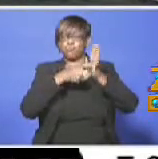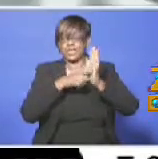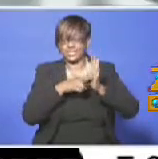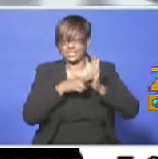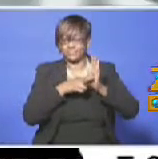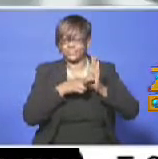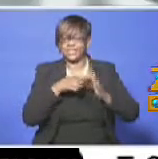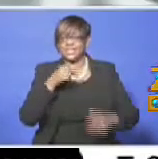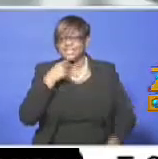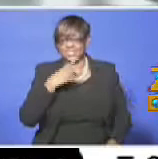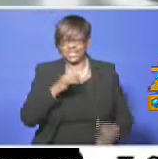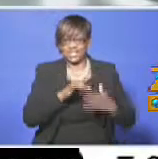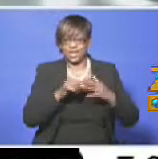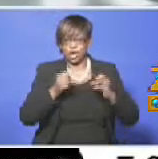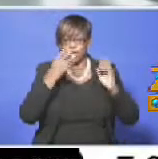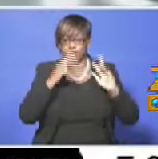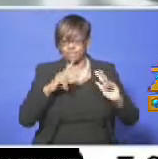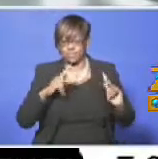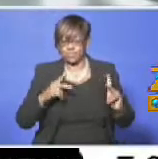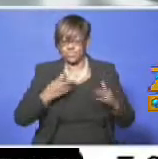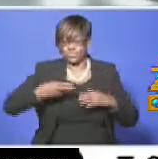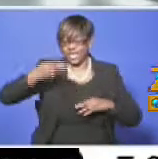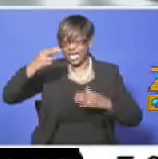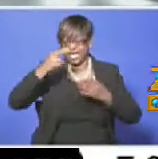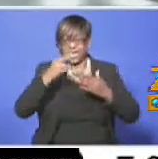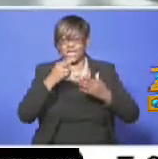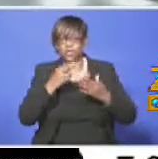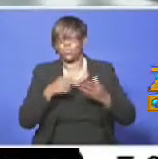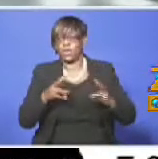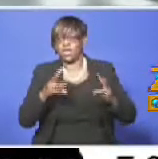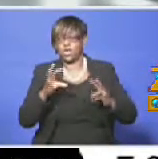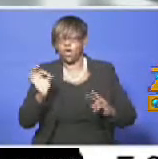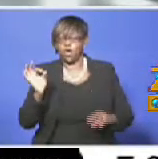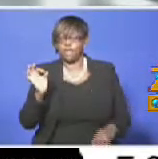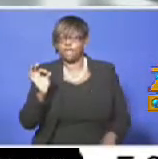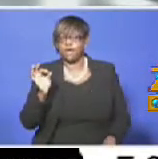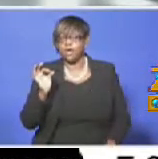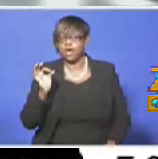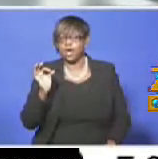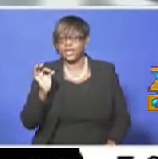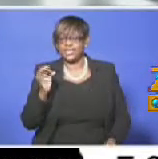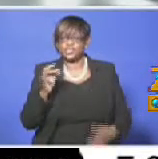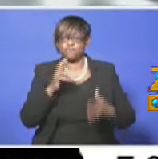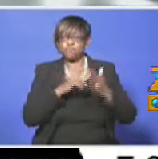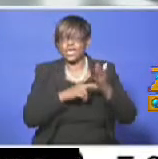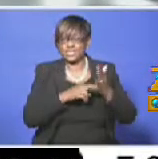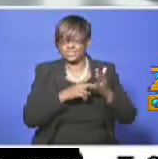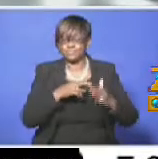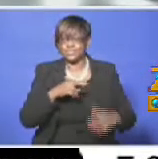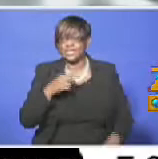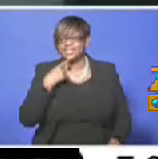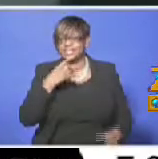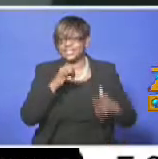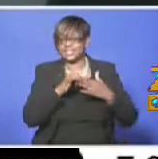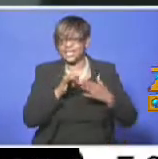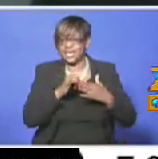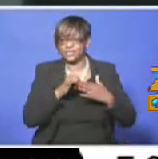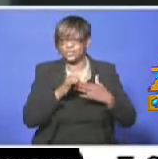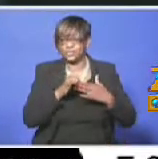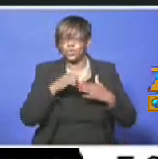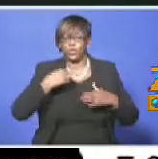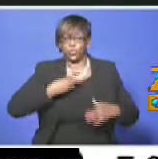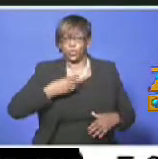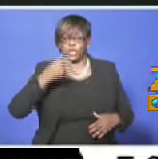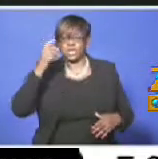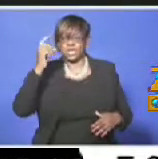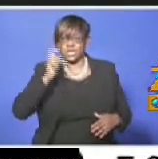of unemployment and the high cost of living. But according to millennial real estate consultant Roshina Ferguson, knowing the reason